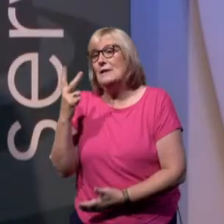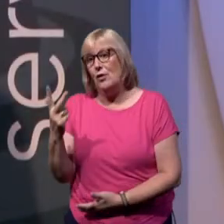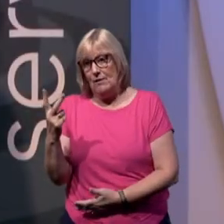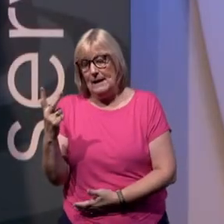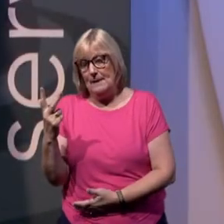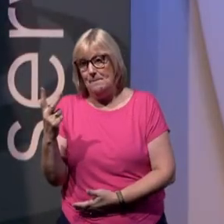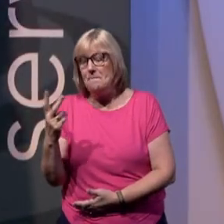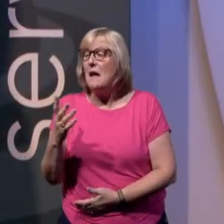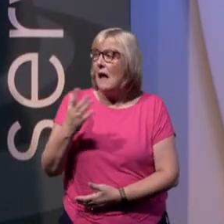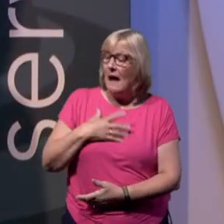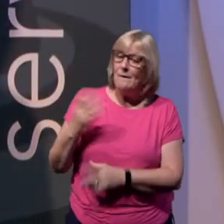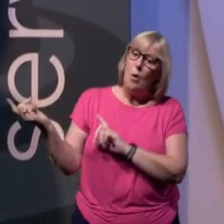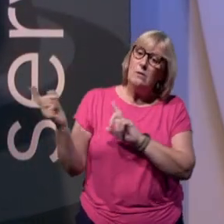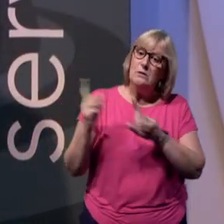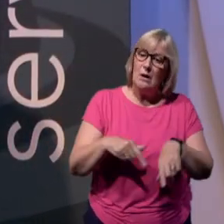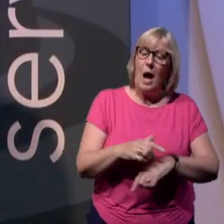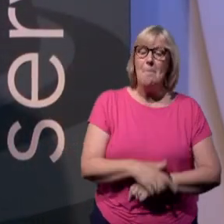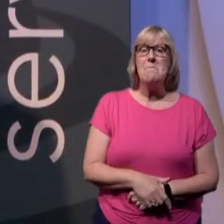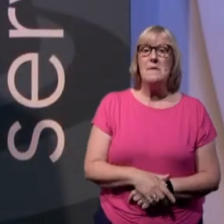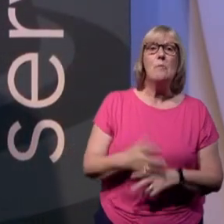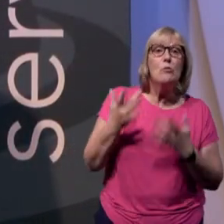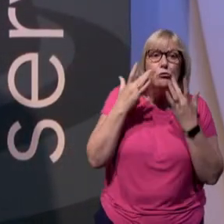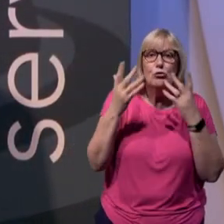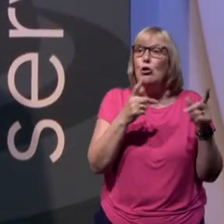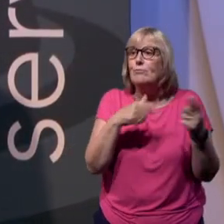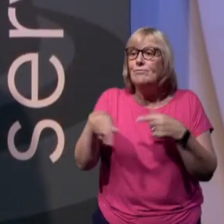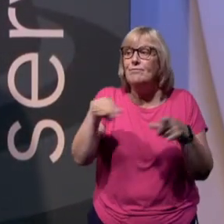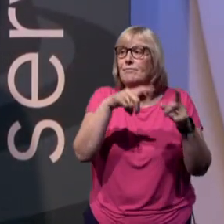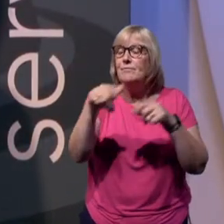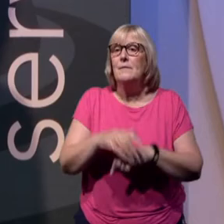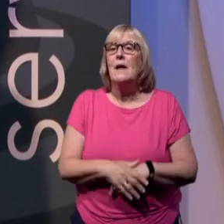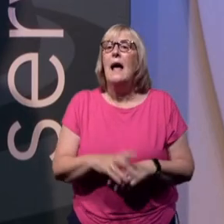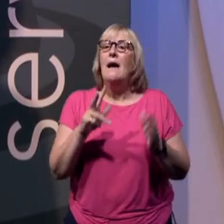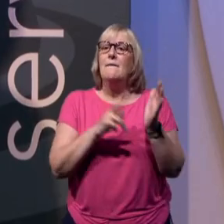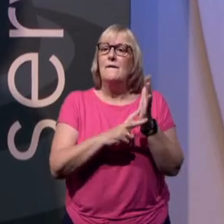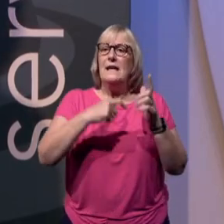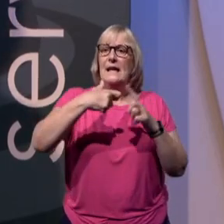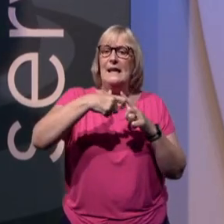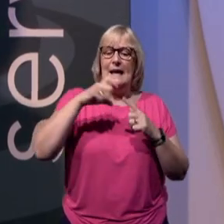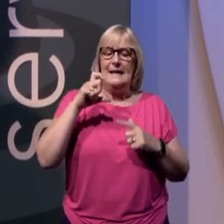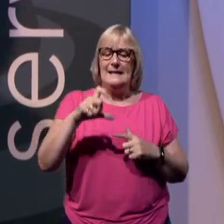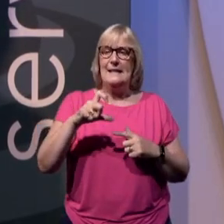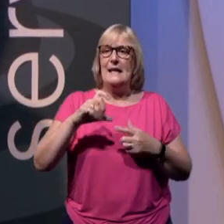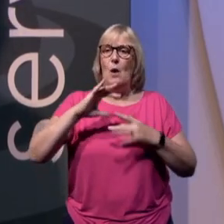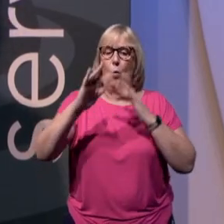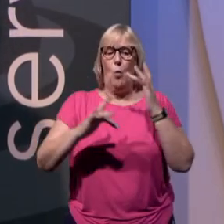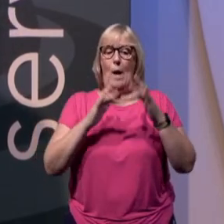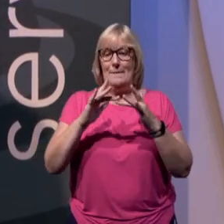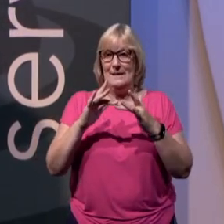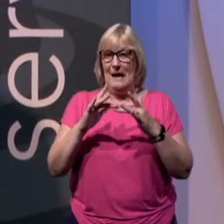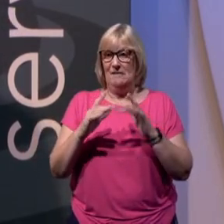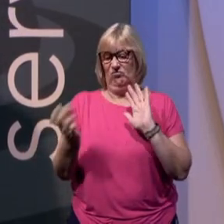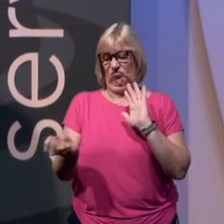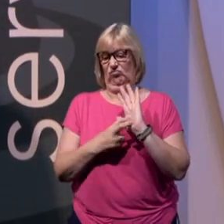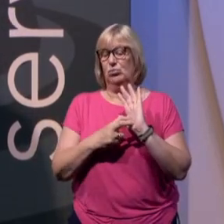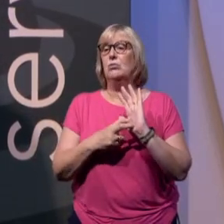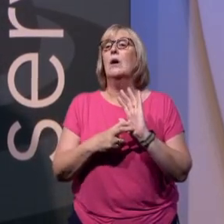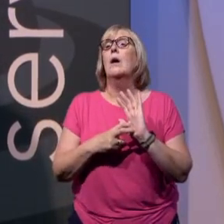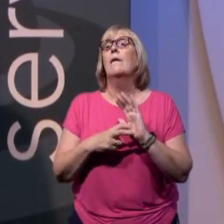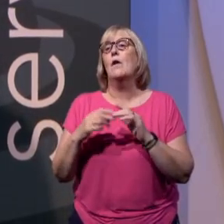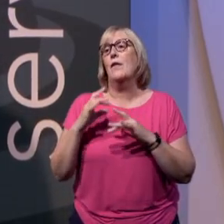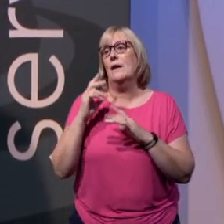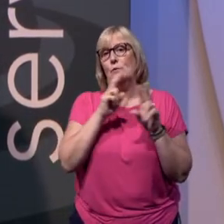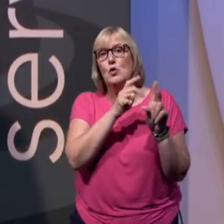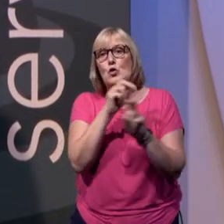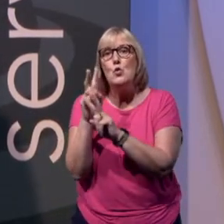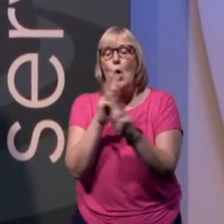So it'd be lovely to see you on one of those. You can sign up on the VKC website. Just go there, sign up for one of those tours, and